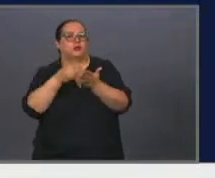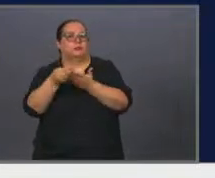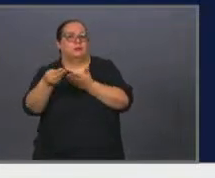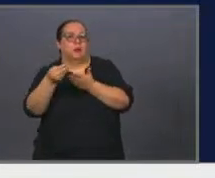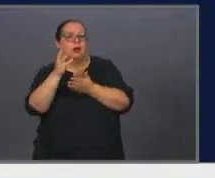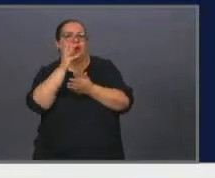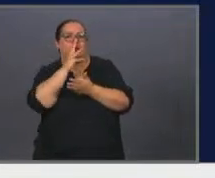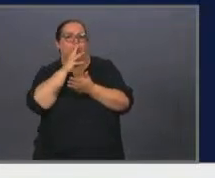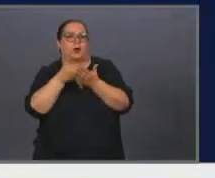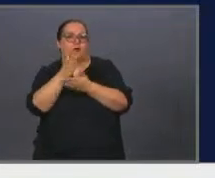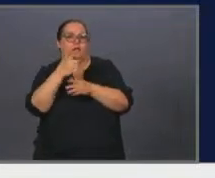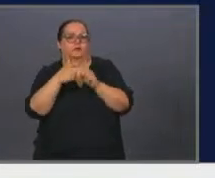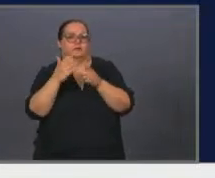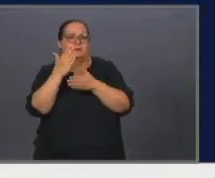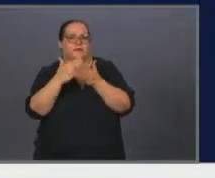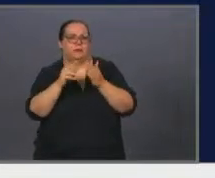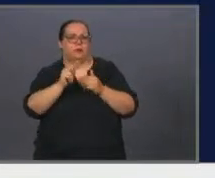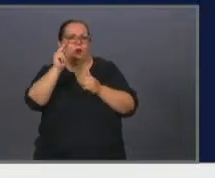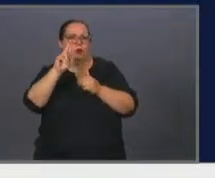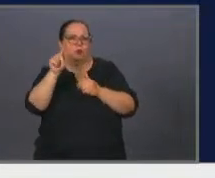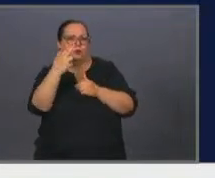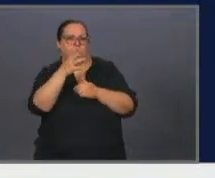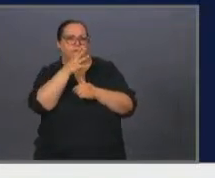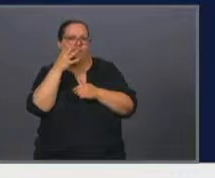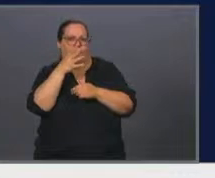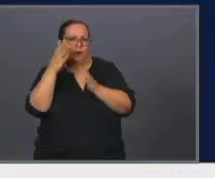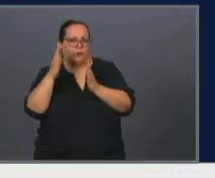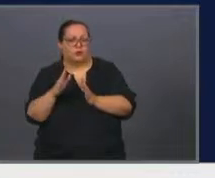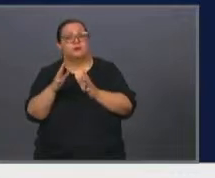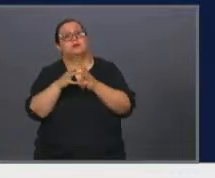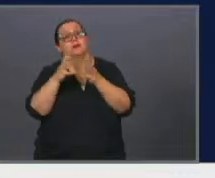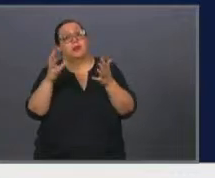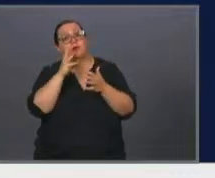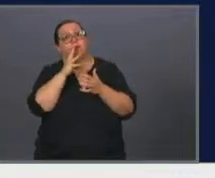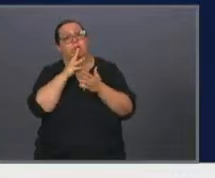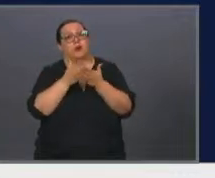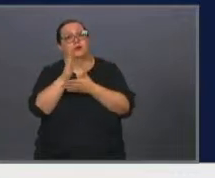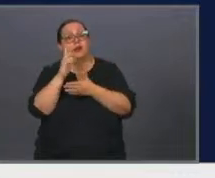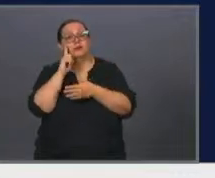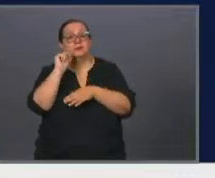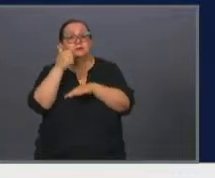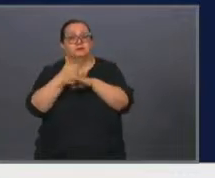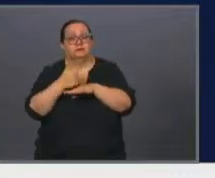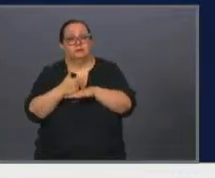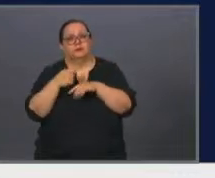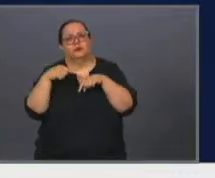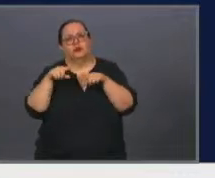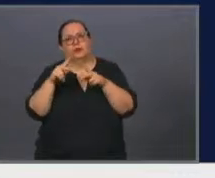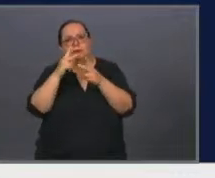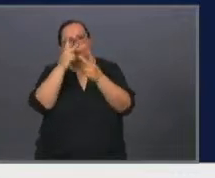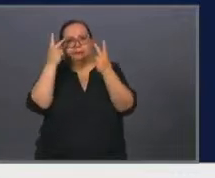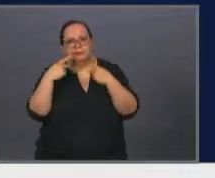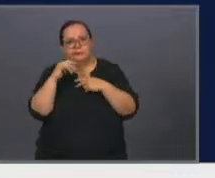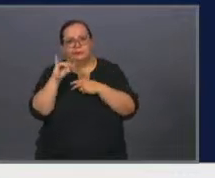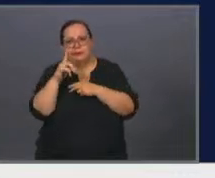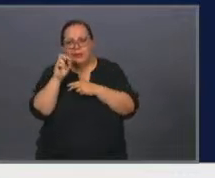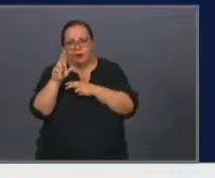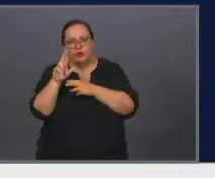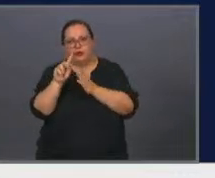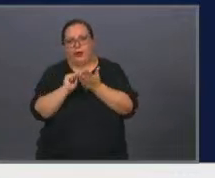northern Utah farmers. A lot of the water rights were created in the pioneer era,